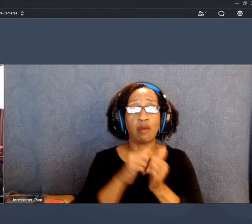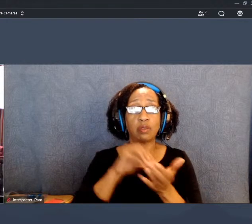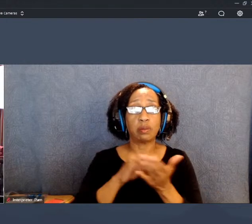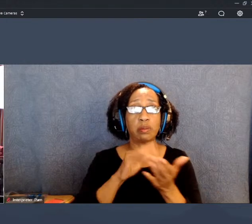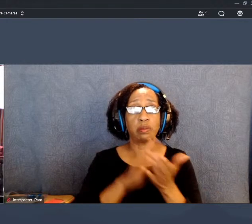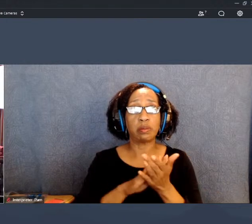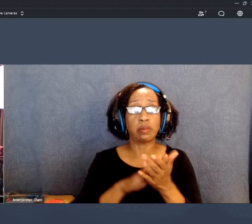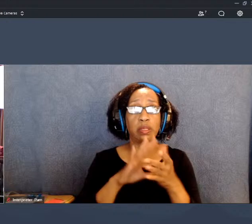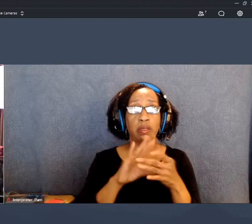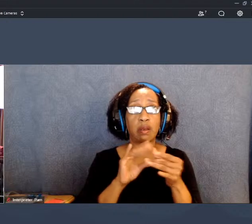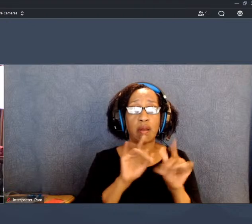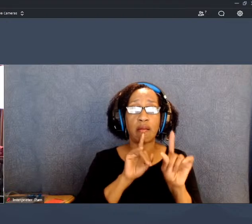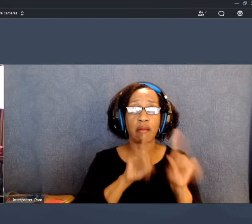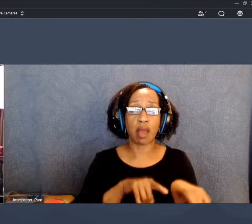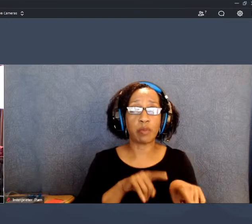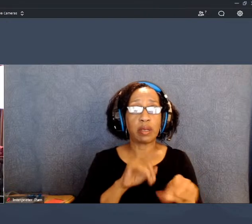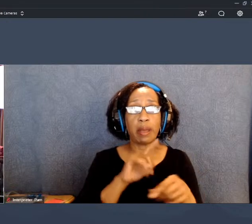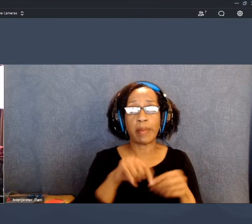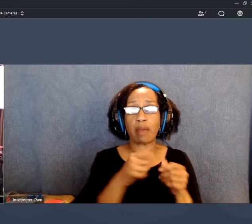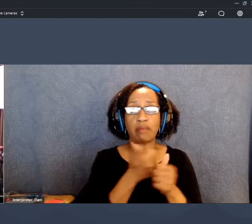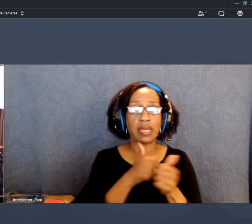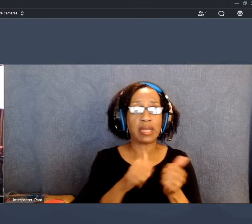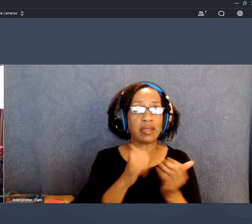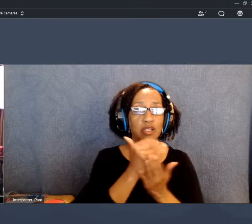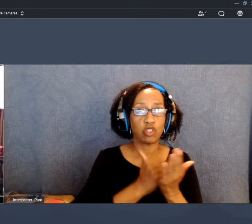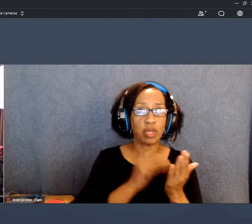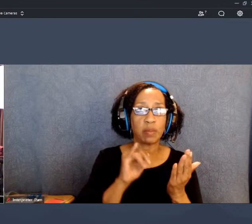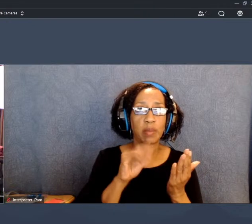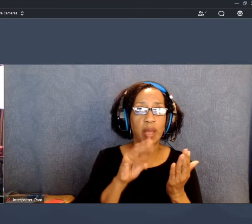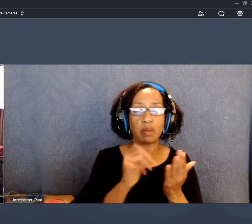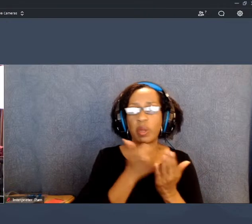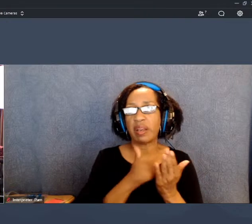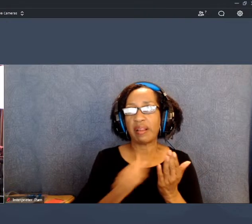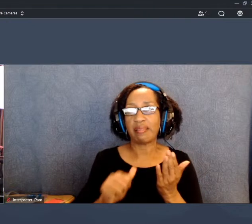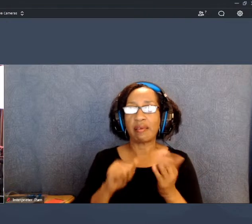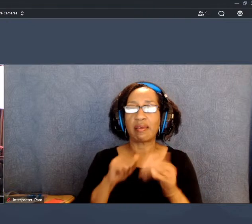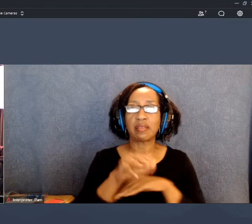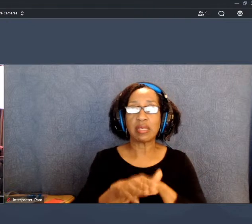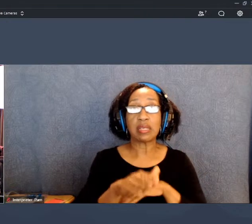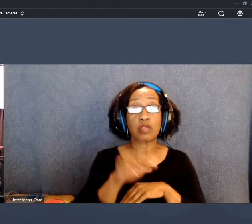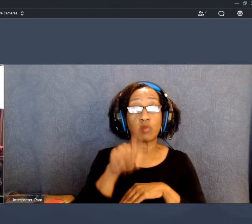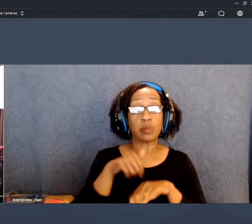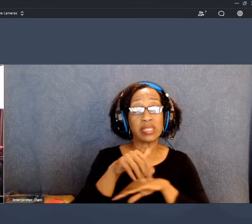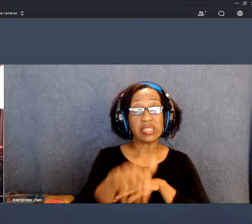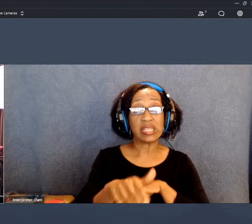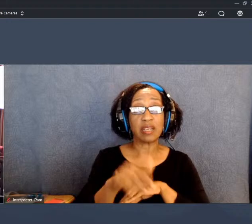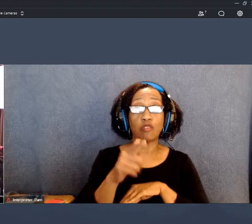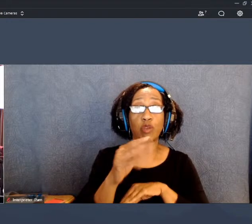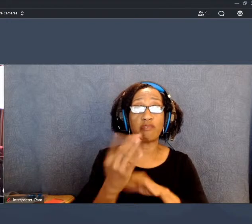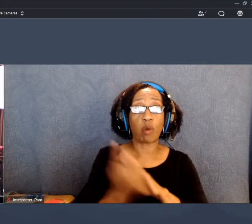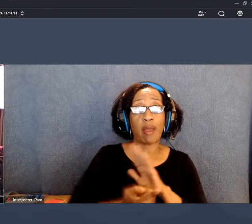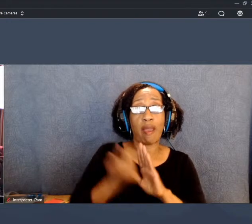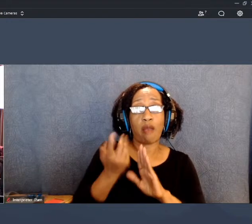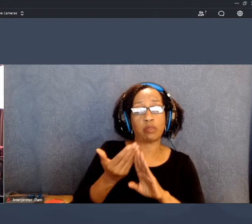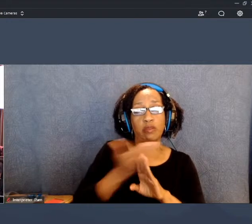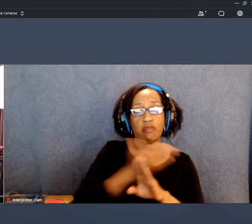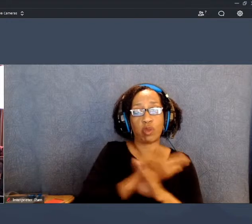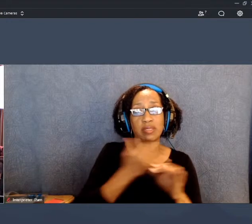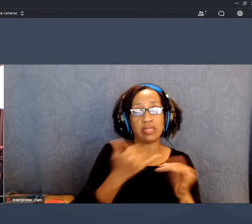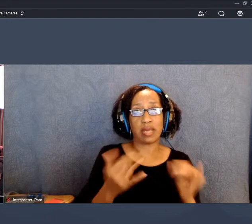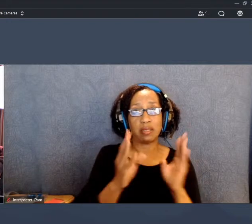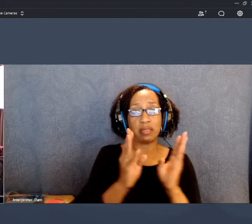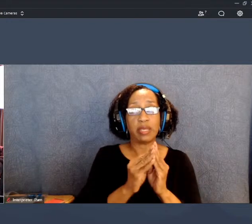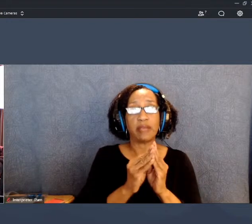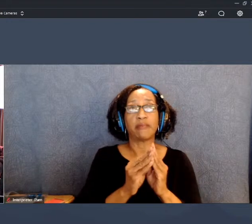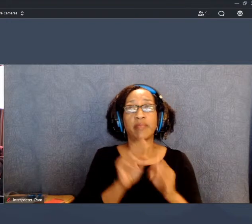agenda item or any other matter pertaining to the meeting. Public comments were to be submitted to the Memphis City Council 24 hours prior to today's meeting. Vice